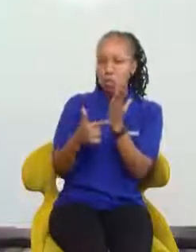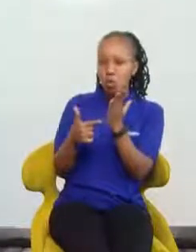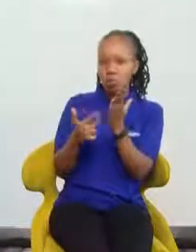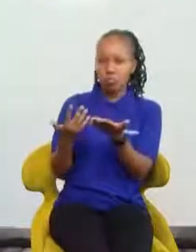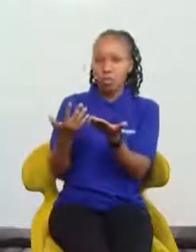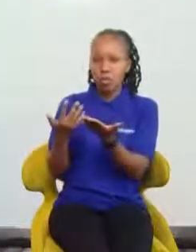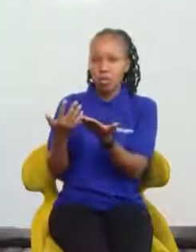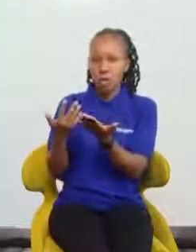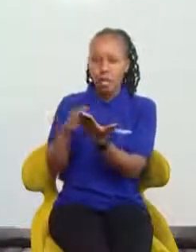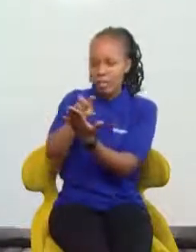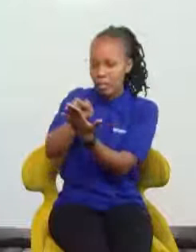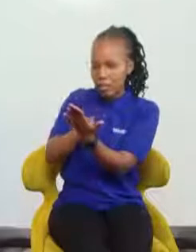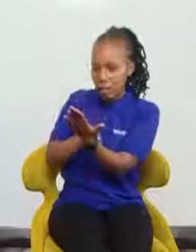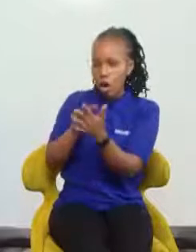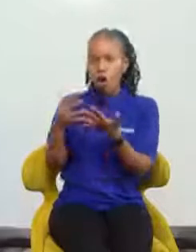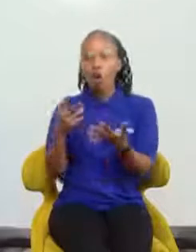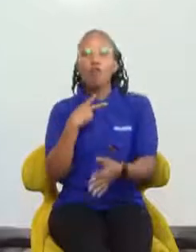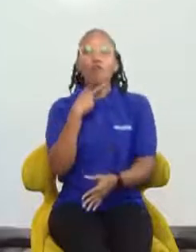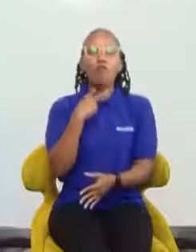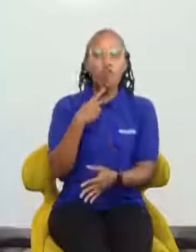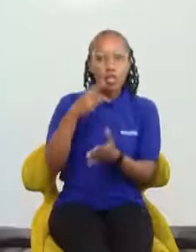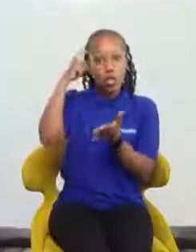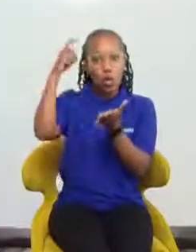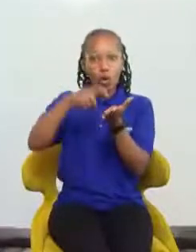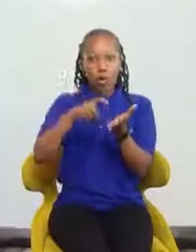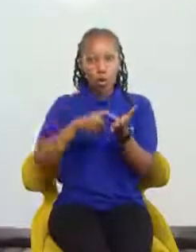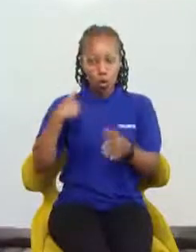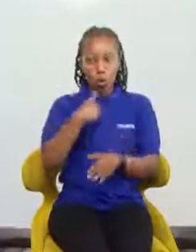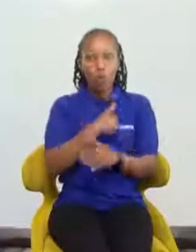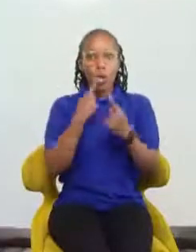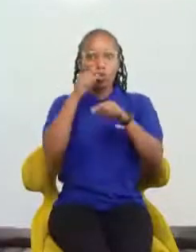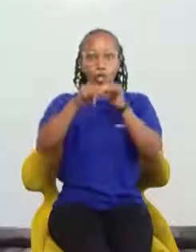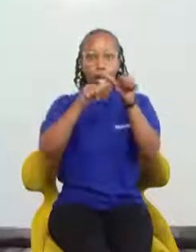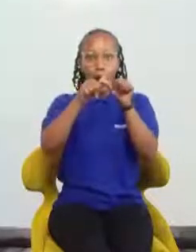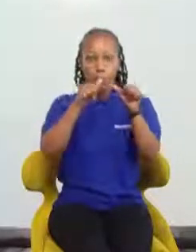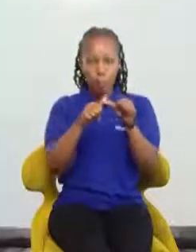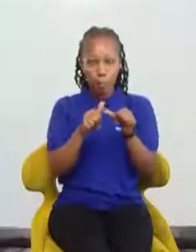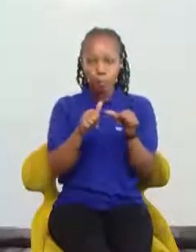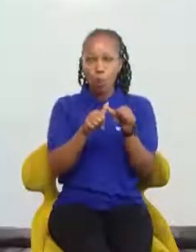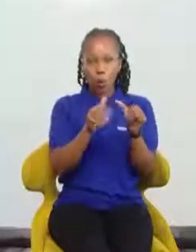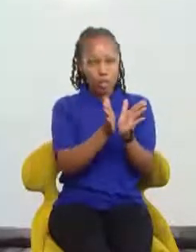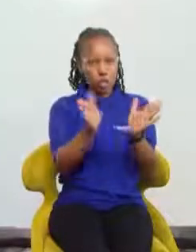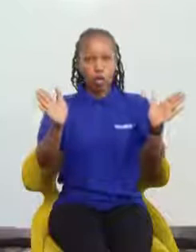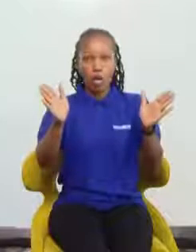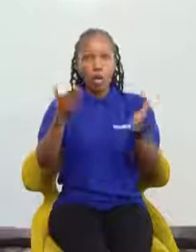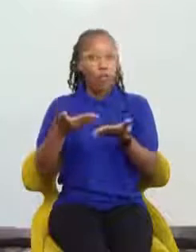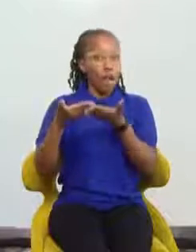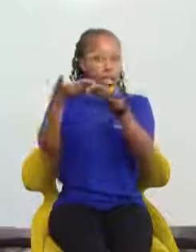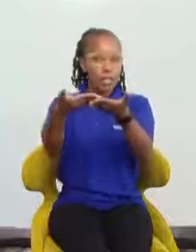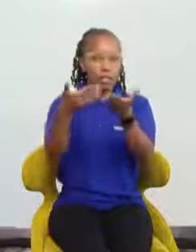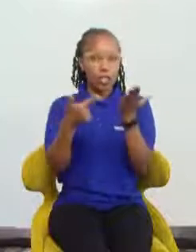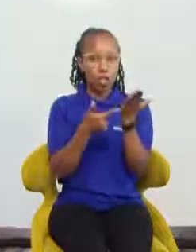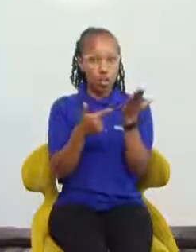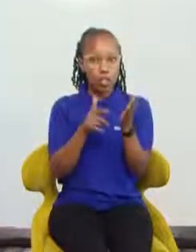voice recognition or AAC devices, but we're actually talking about the holistic picture of assistive technology. So